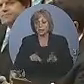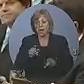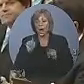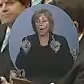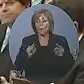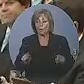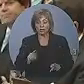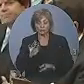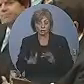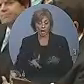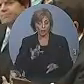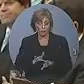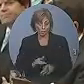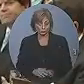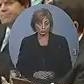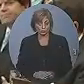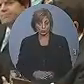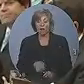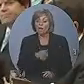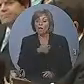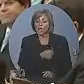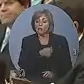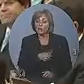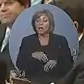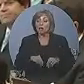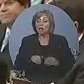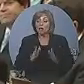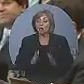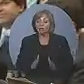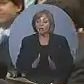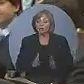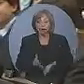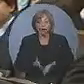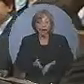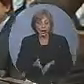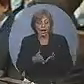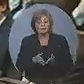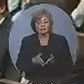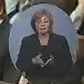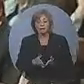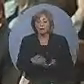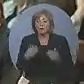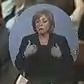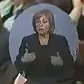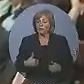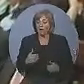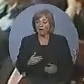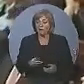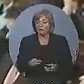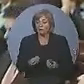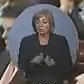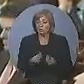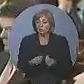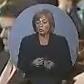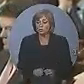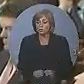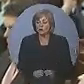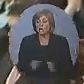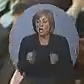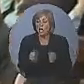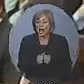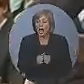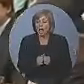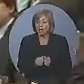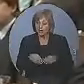situations. This is a minister who helped double Canadian aid to Africa, helping some of the most vulnerable people on the planet. This is a minister who